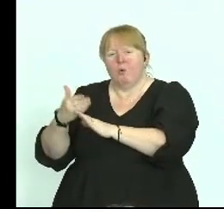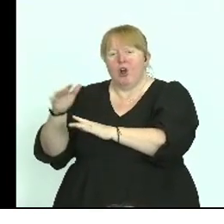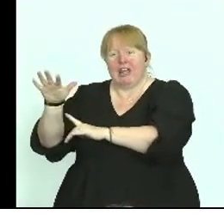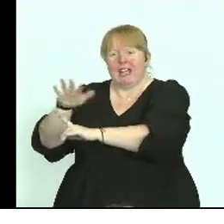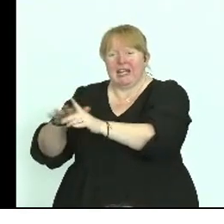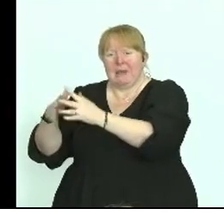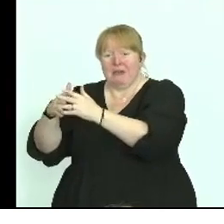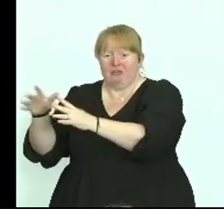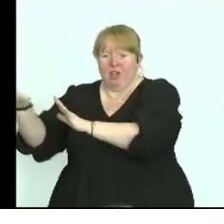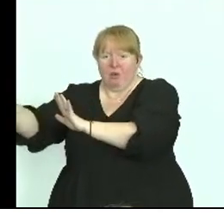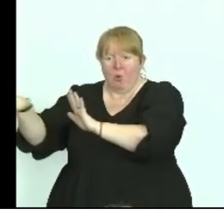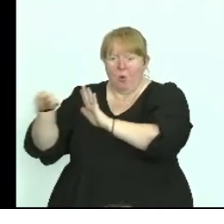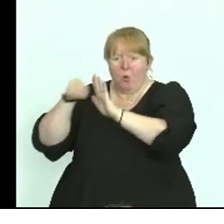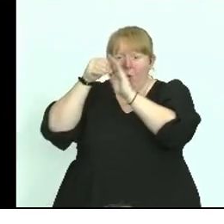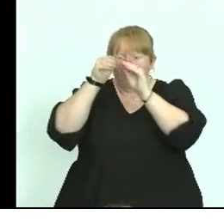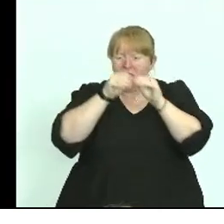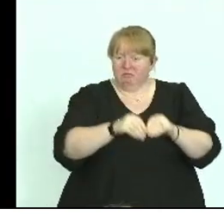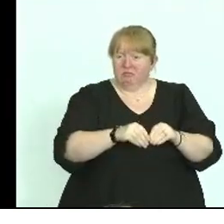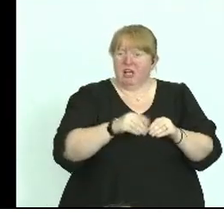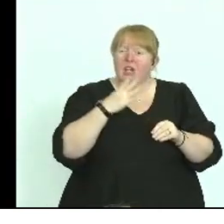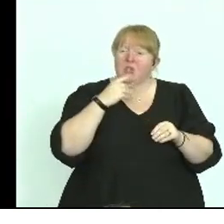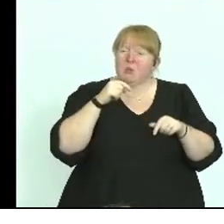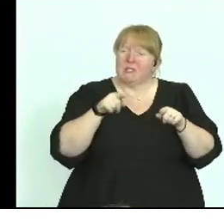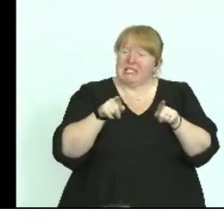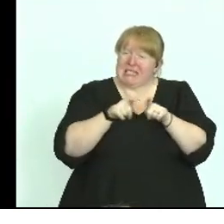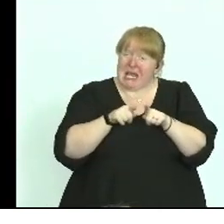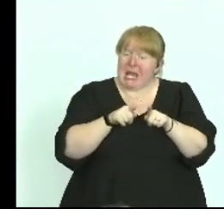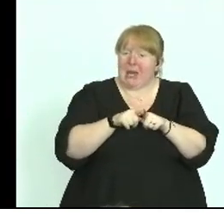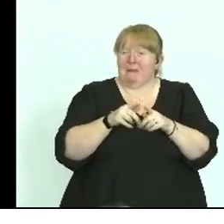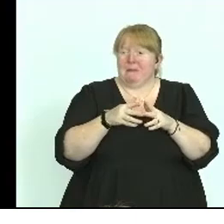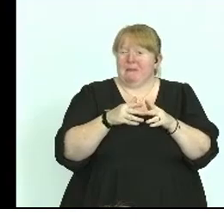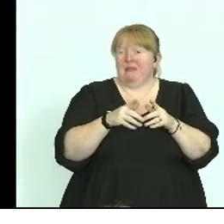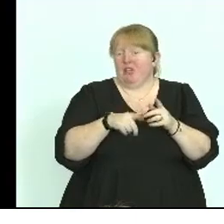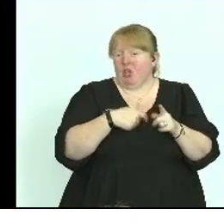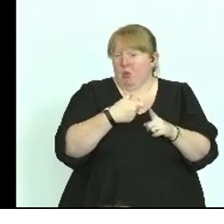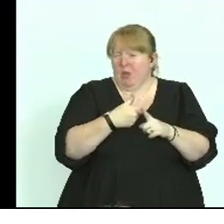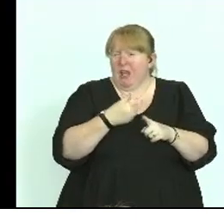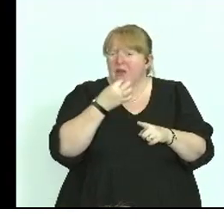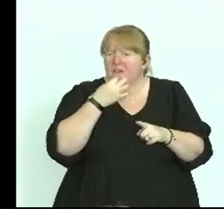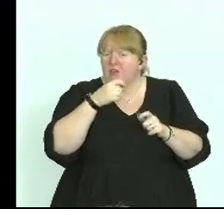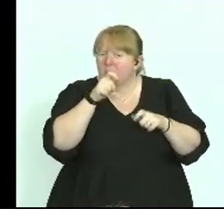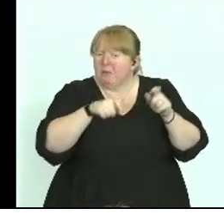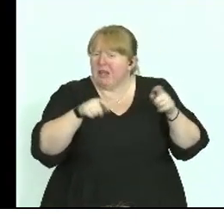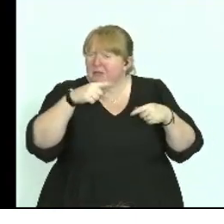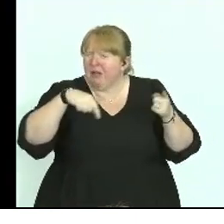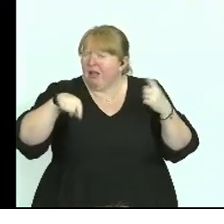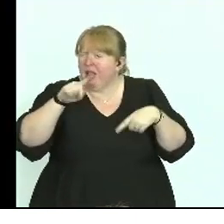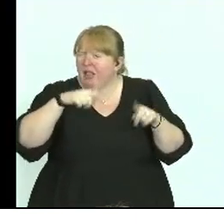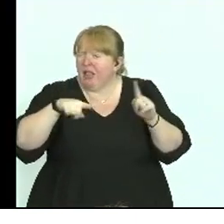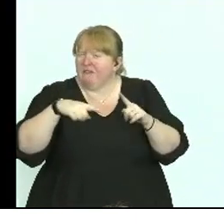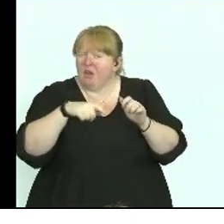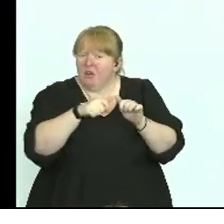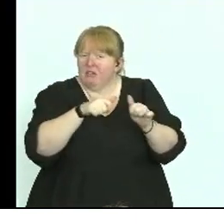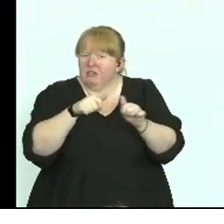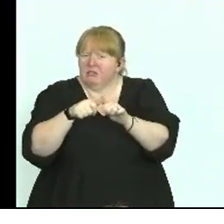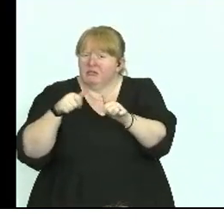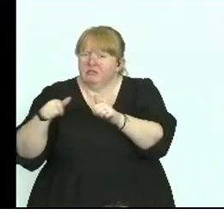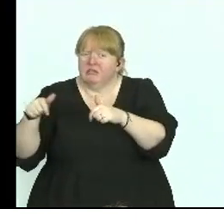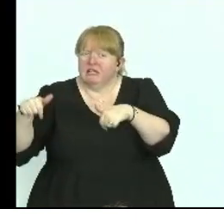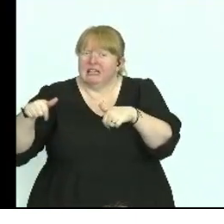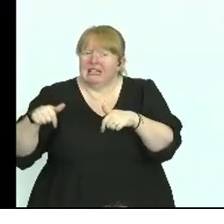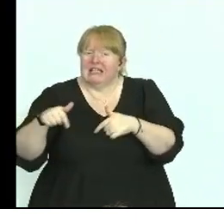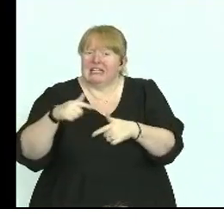the States and bring it over to the UK, and I know we've got a few people from various institutions in the